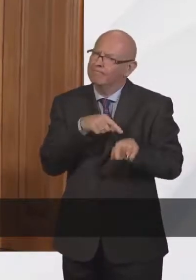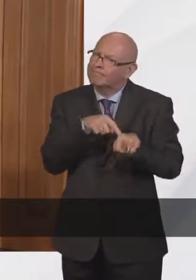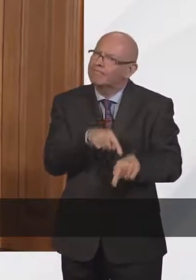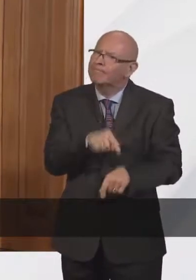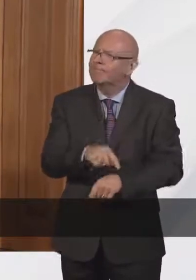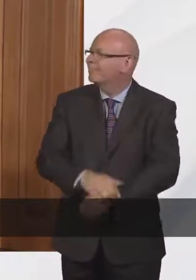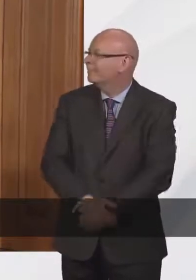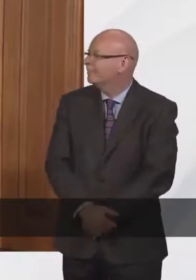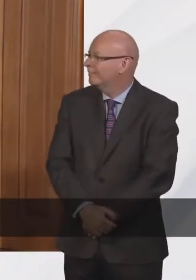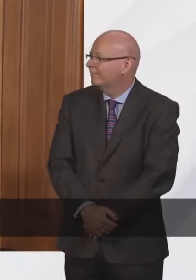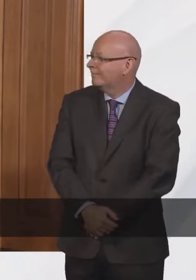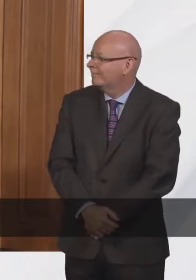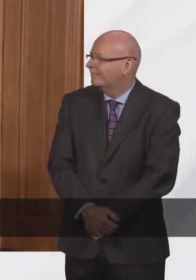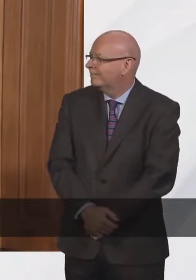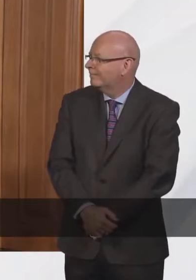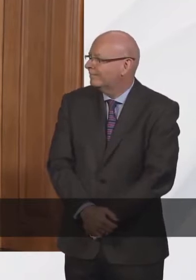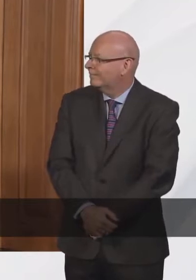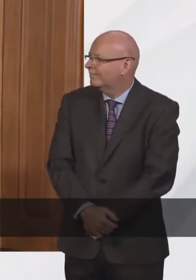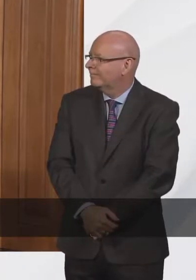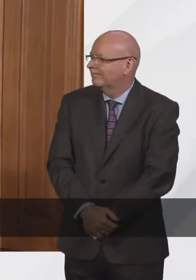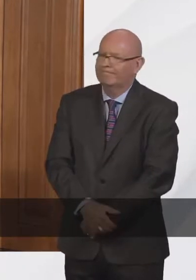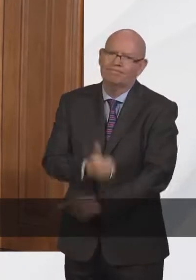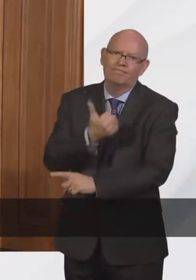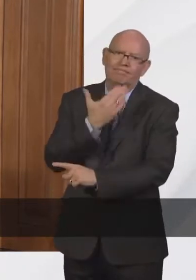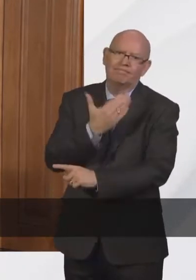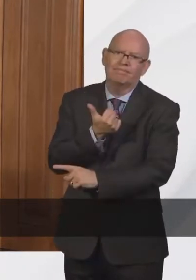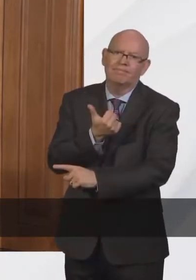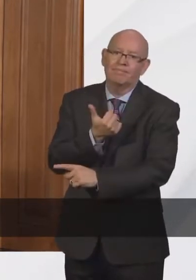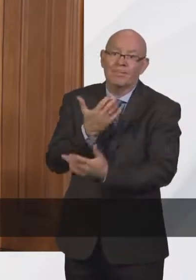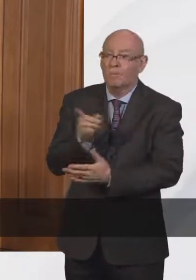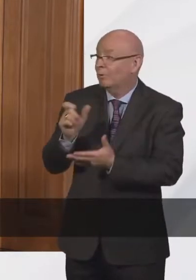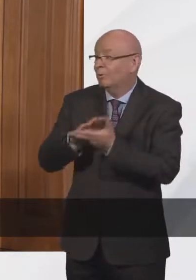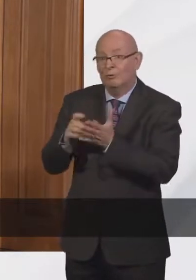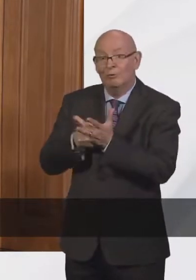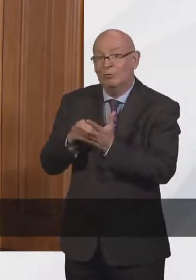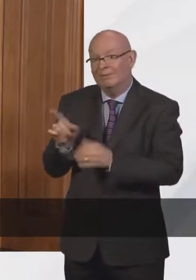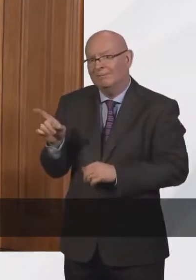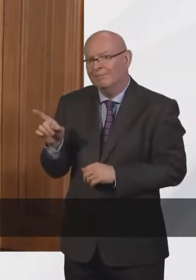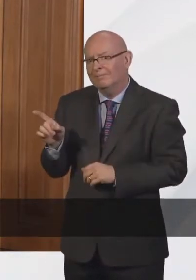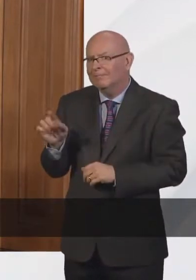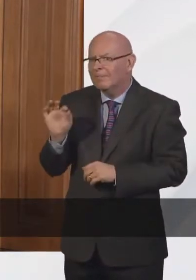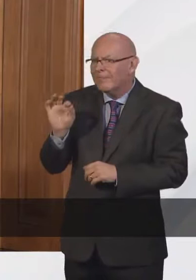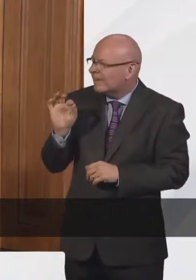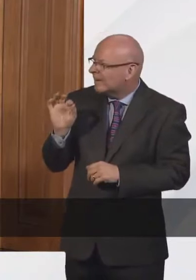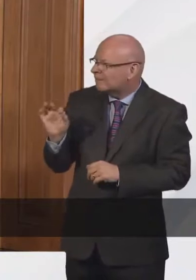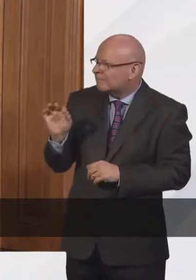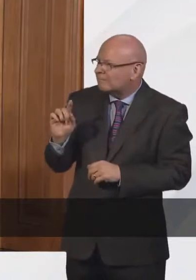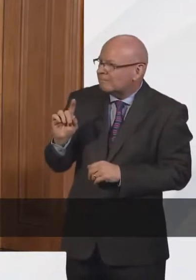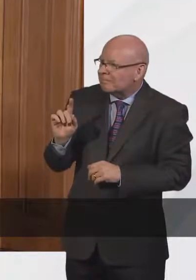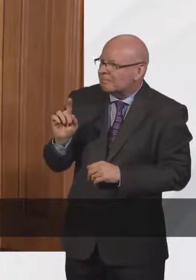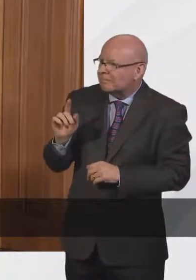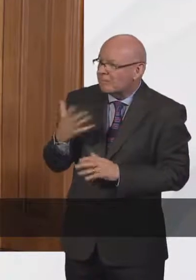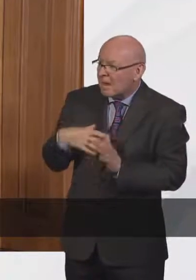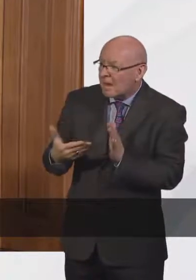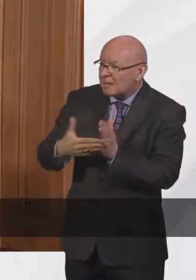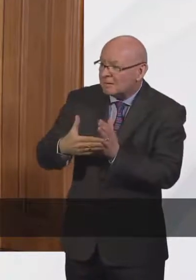this is really because all of us in every country are having to find a sustainable balance because we have to live alongside